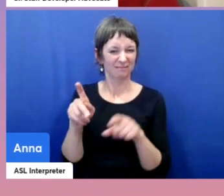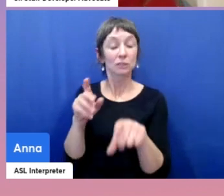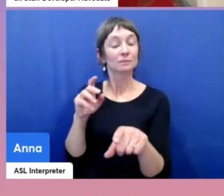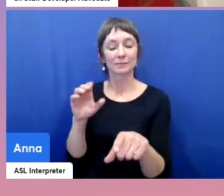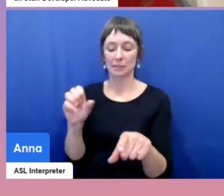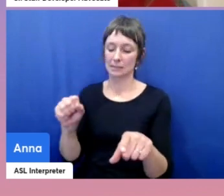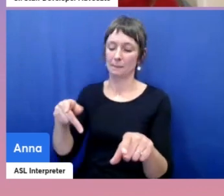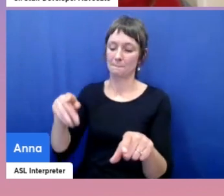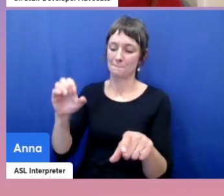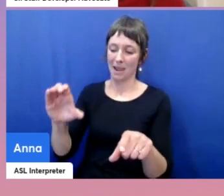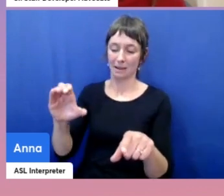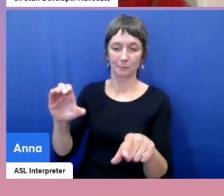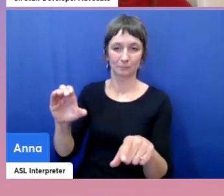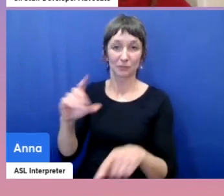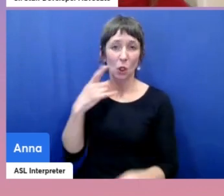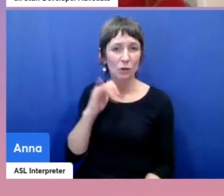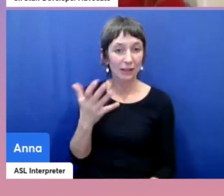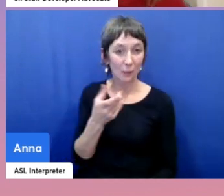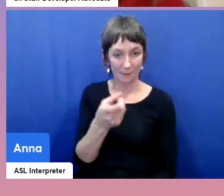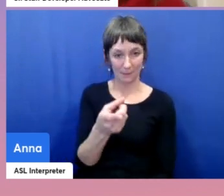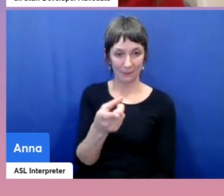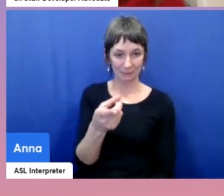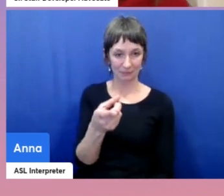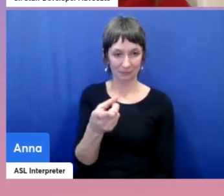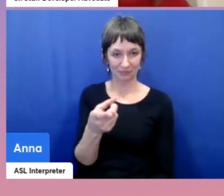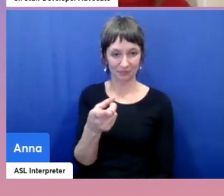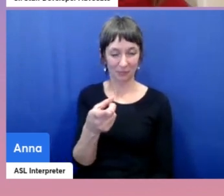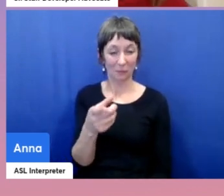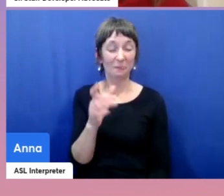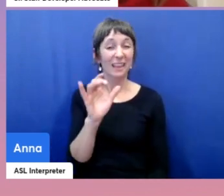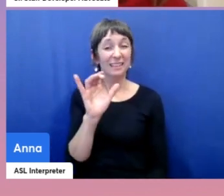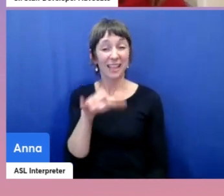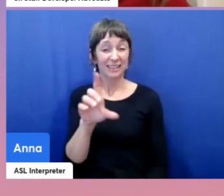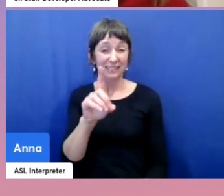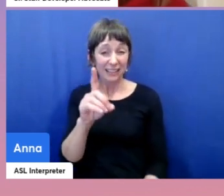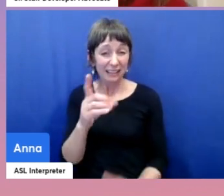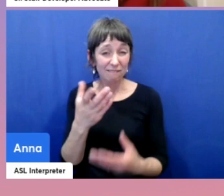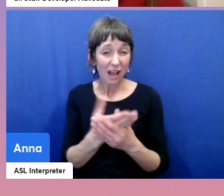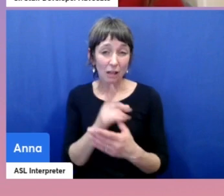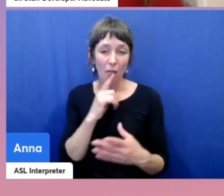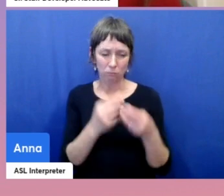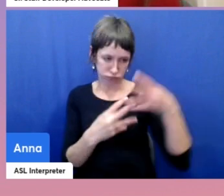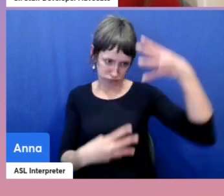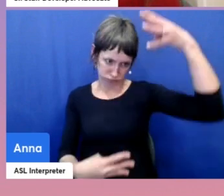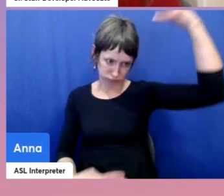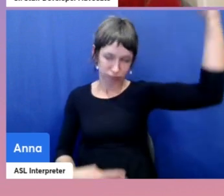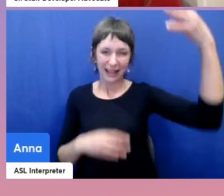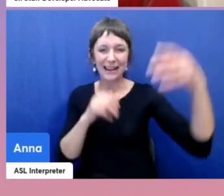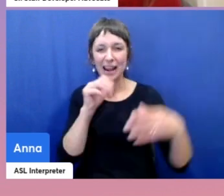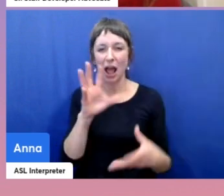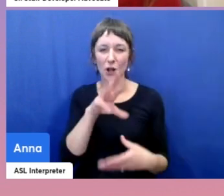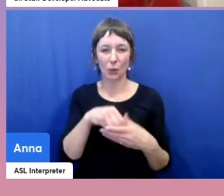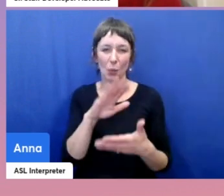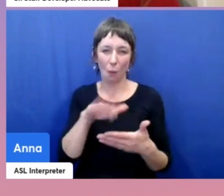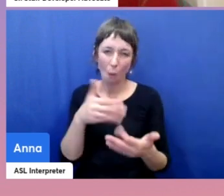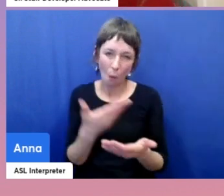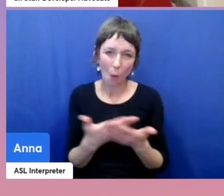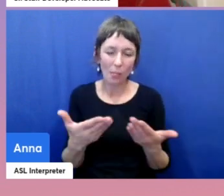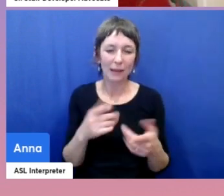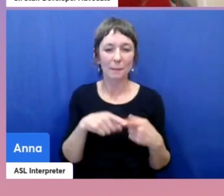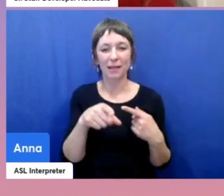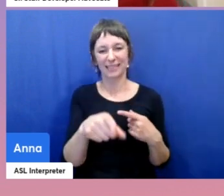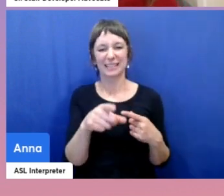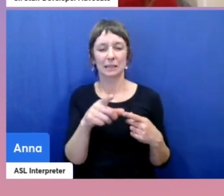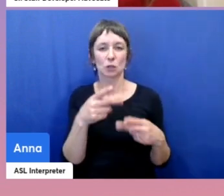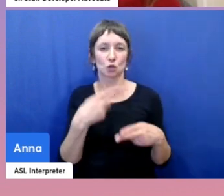like. The containerd config file is ridiculously long, so I did not include the whole thing on there. But so this is just a snippet,